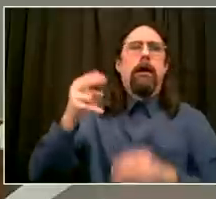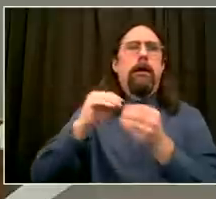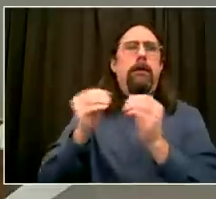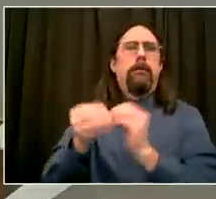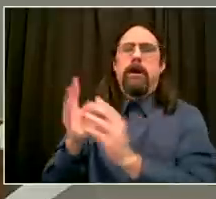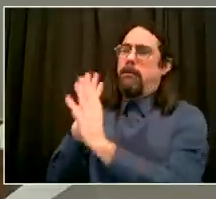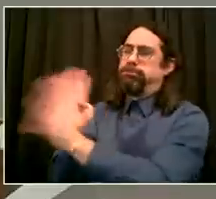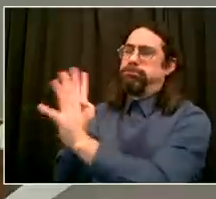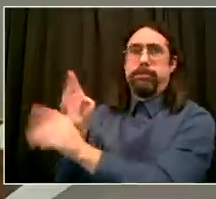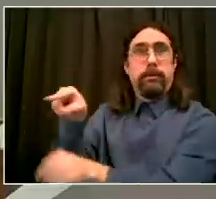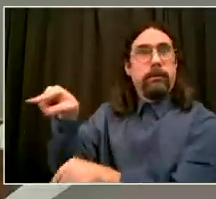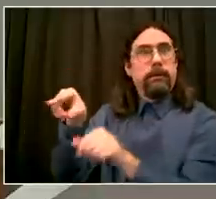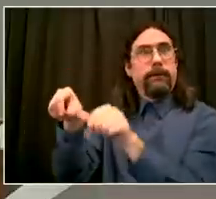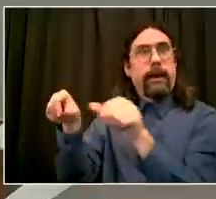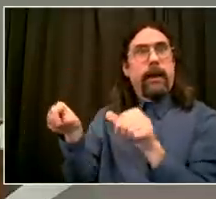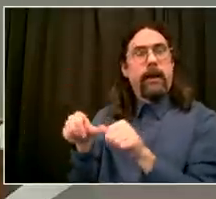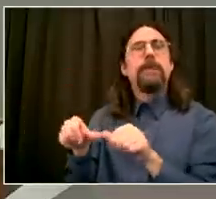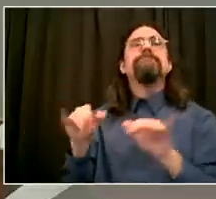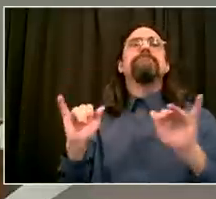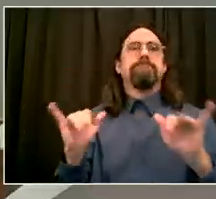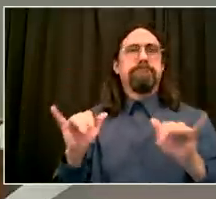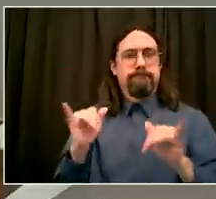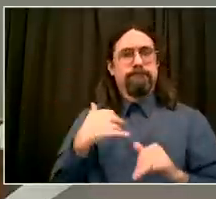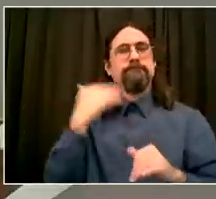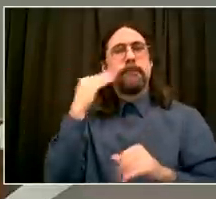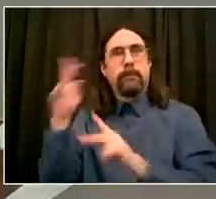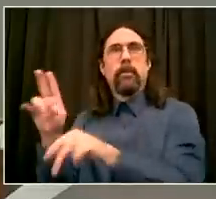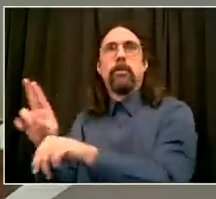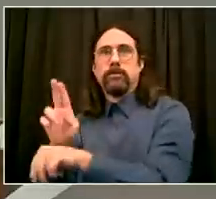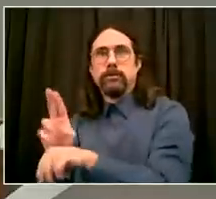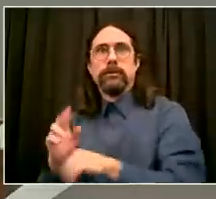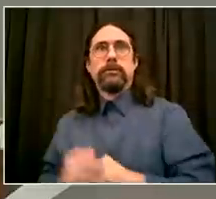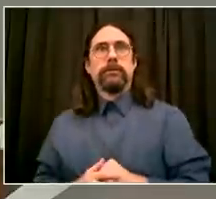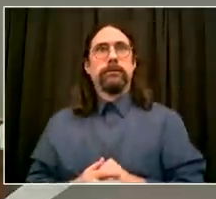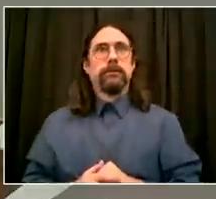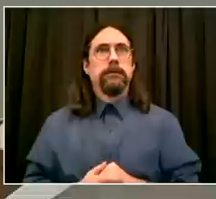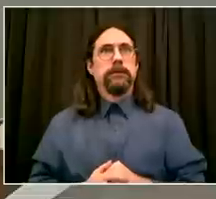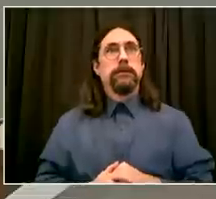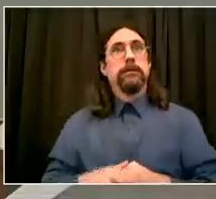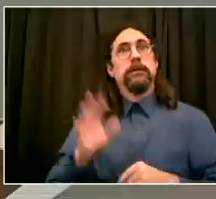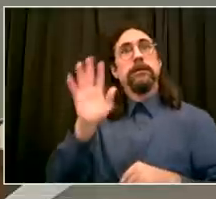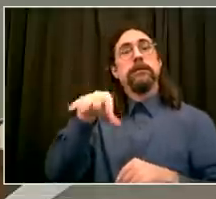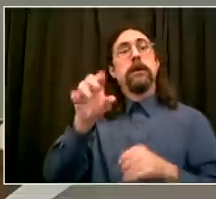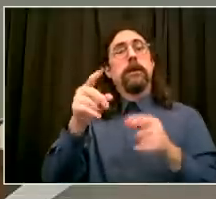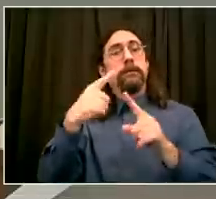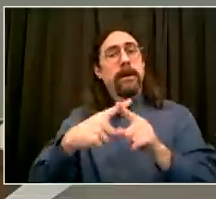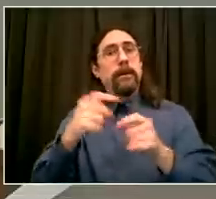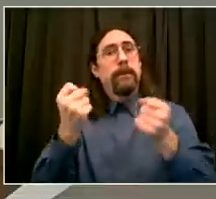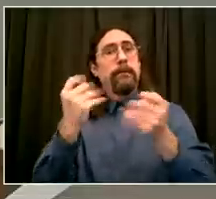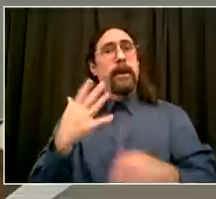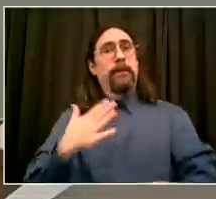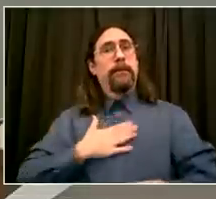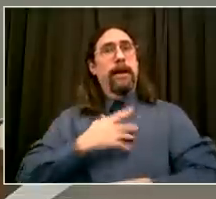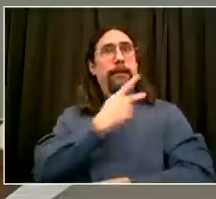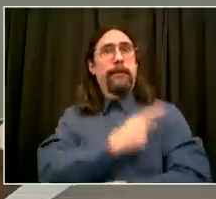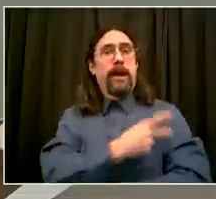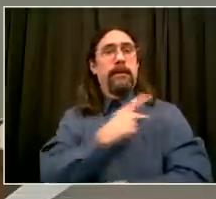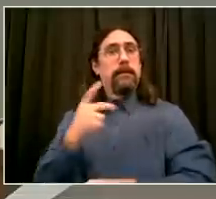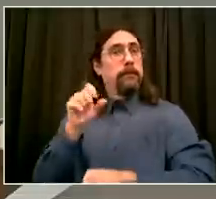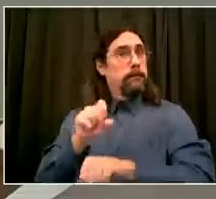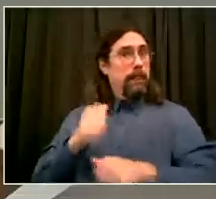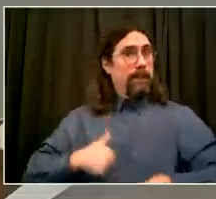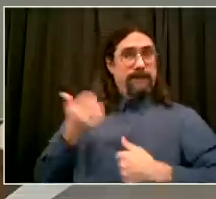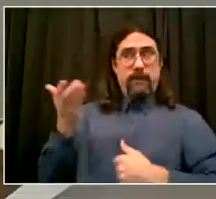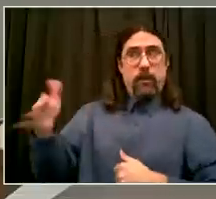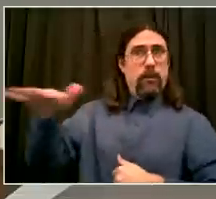for care related to COVID. As the mayor said, people in the Bronx and people in New York City vote with their feet. Last night, overnight,